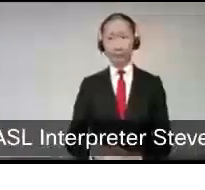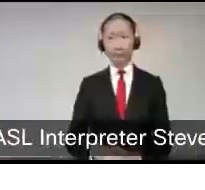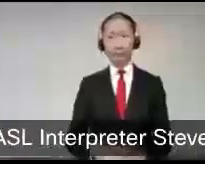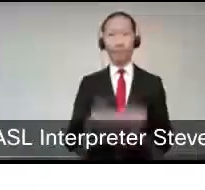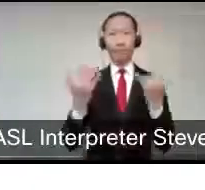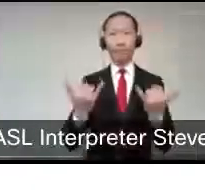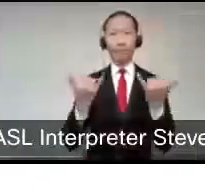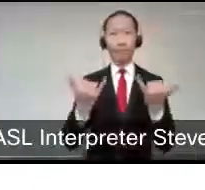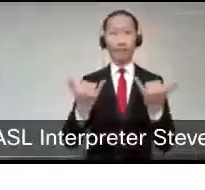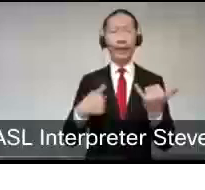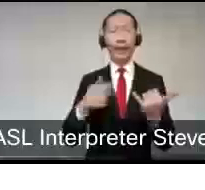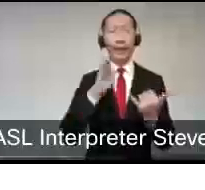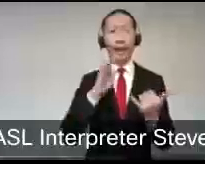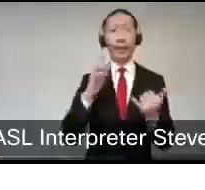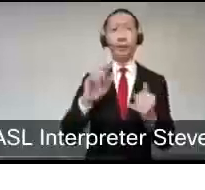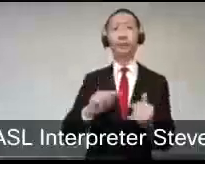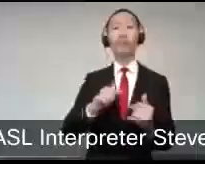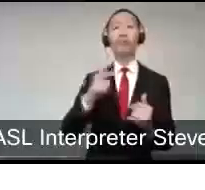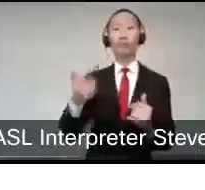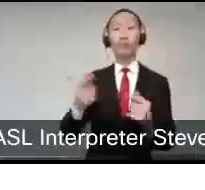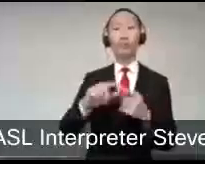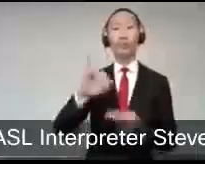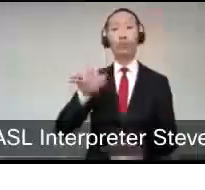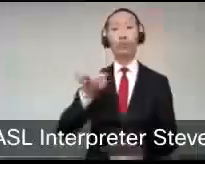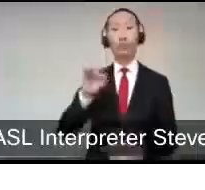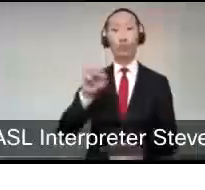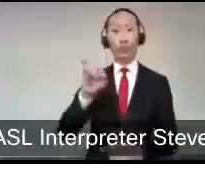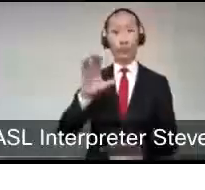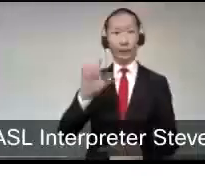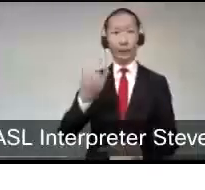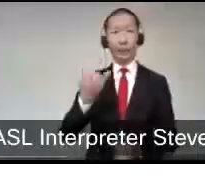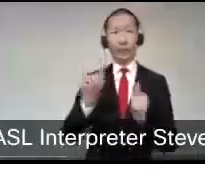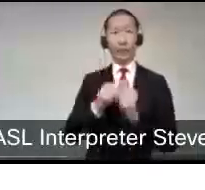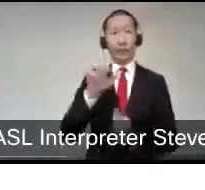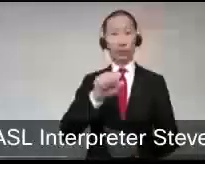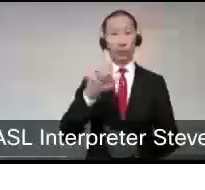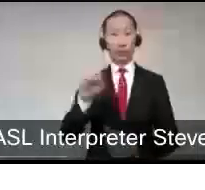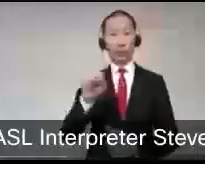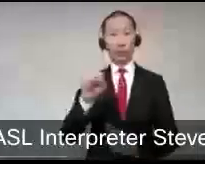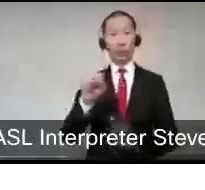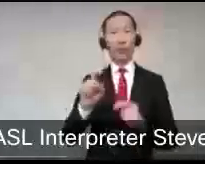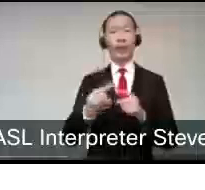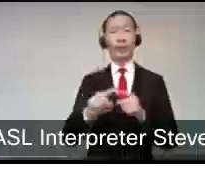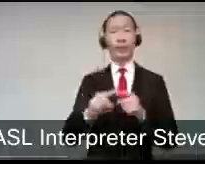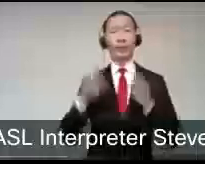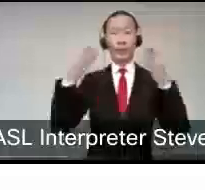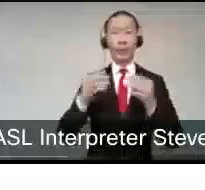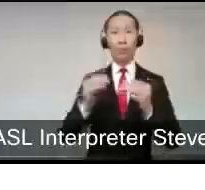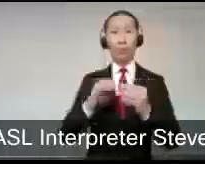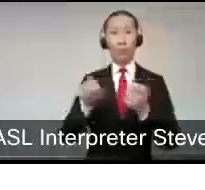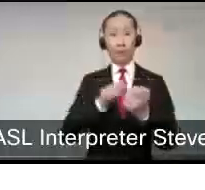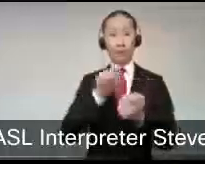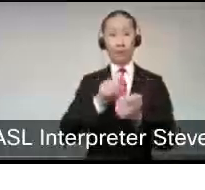And at this time, I'm going to turn the call over to Jessica with Social Security to delve more into the